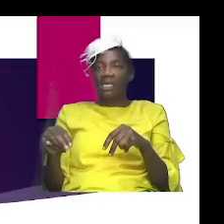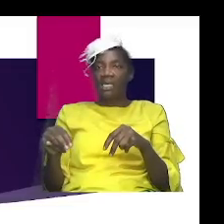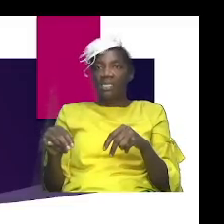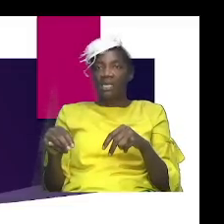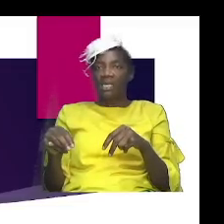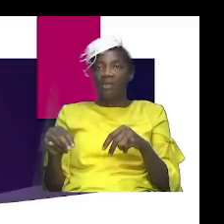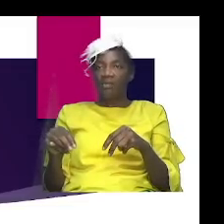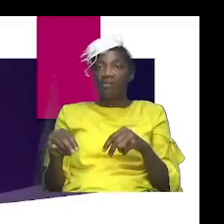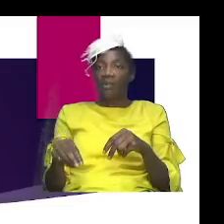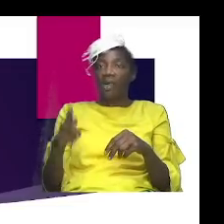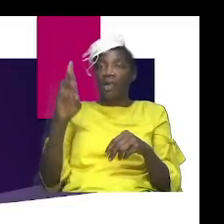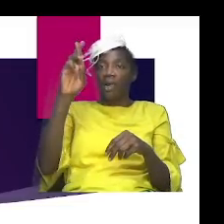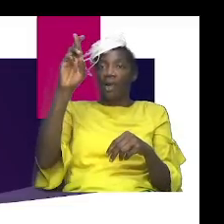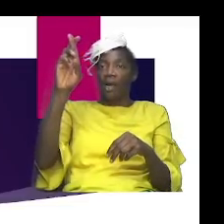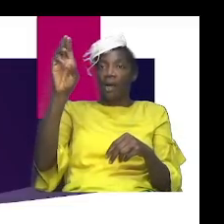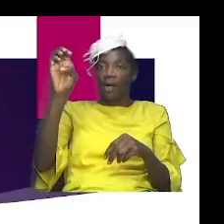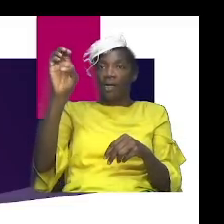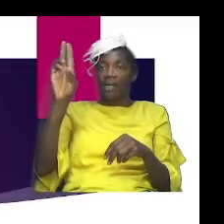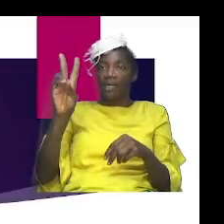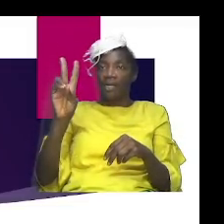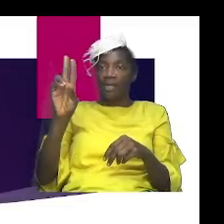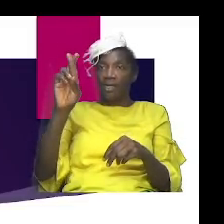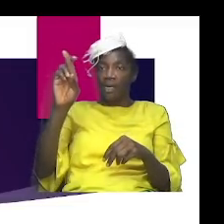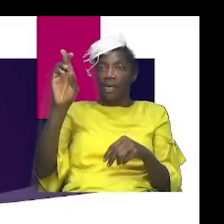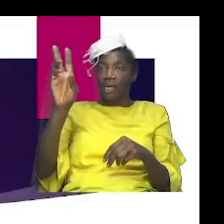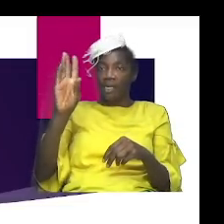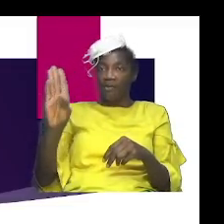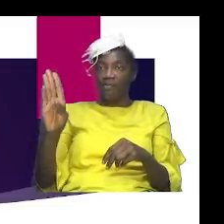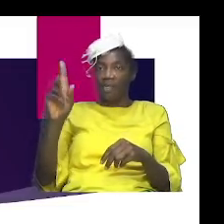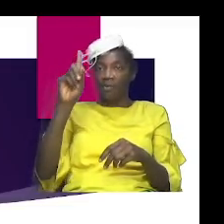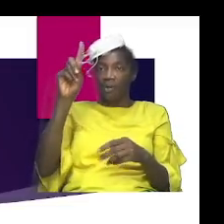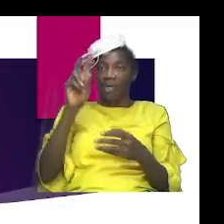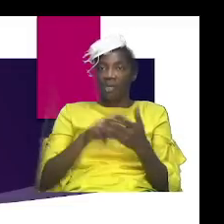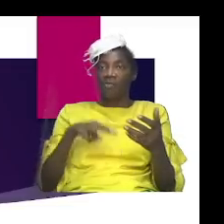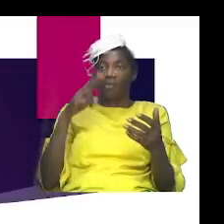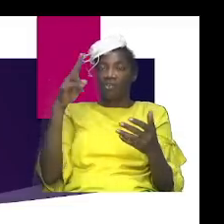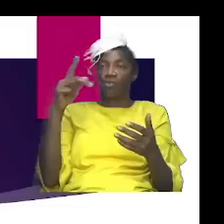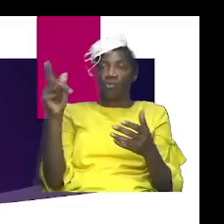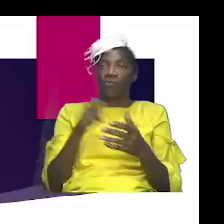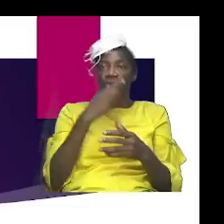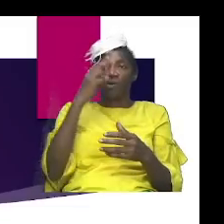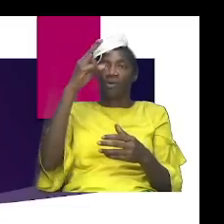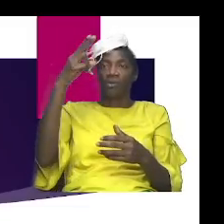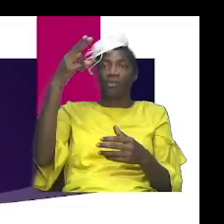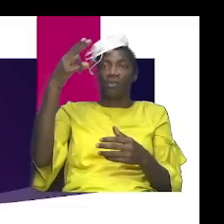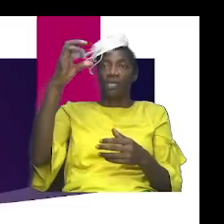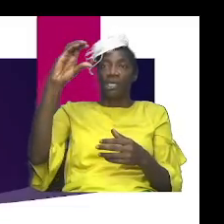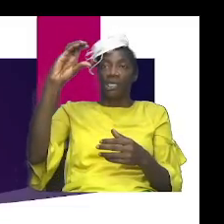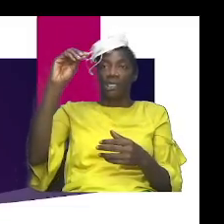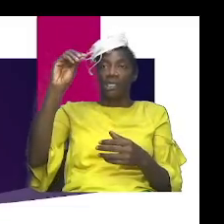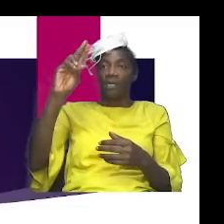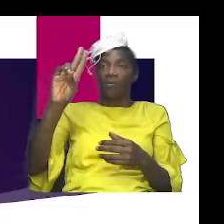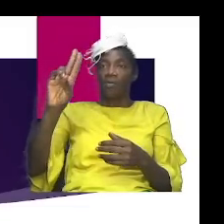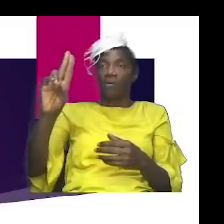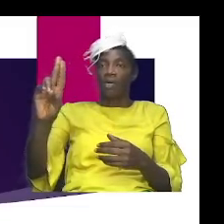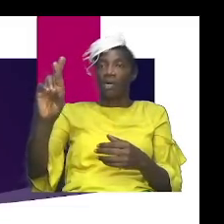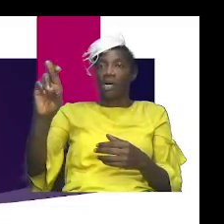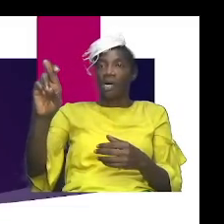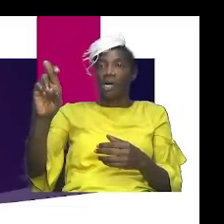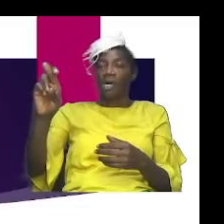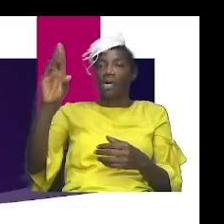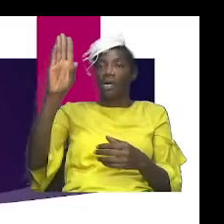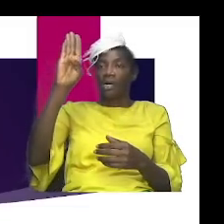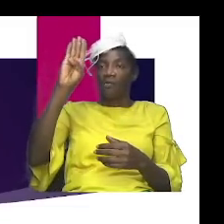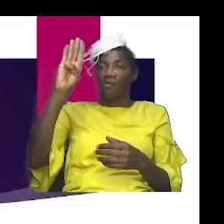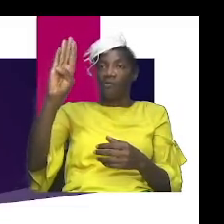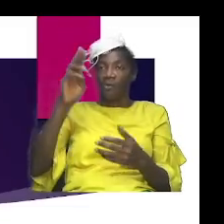later. Revelation 1 and verse 2, 1 Corinthians 4 and verse 5. There are scriptures there that brings out all the